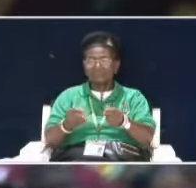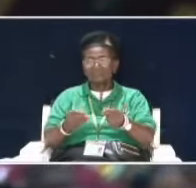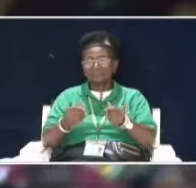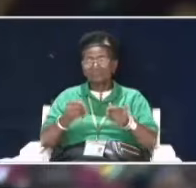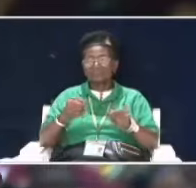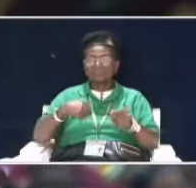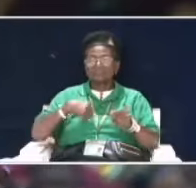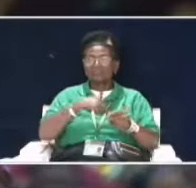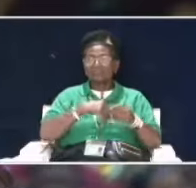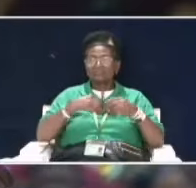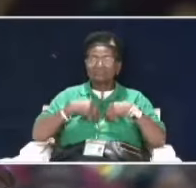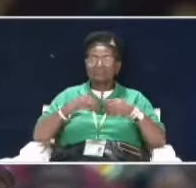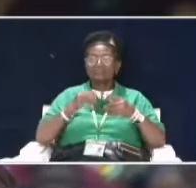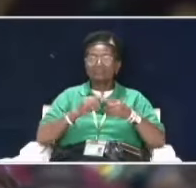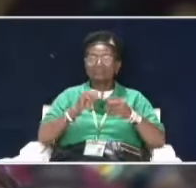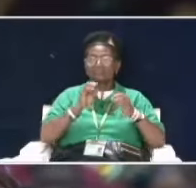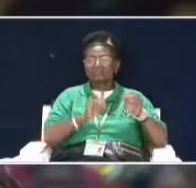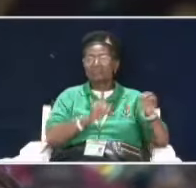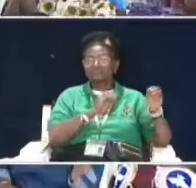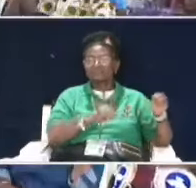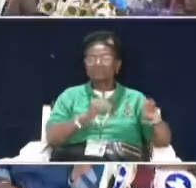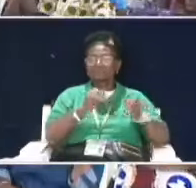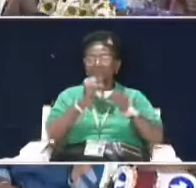We have to put an end to their reign.